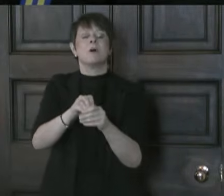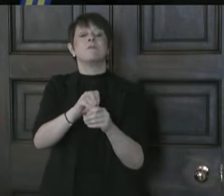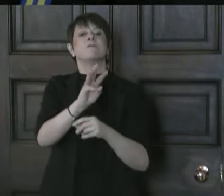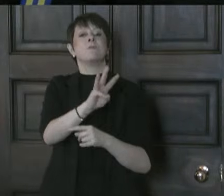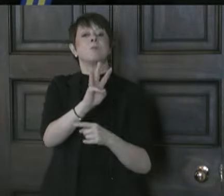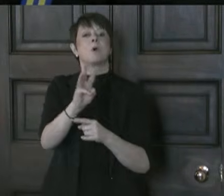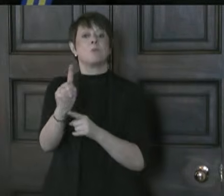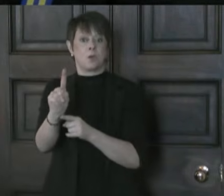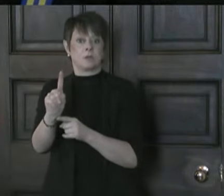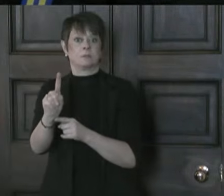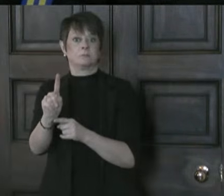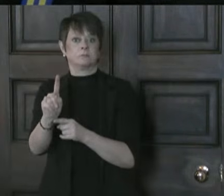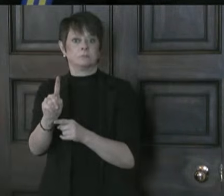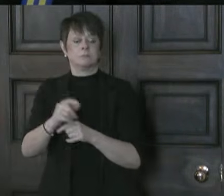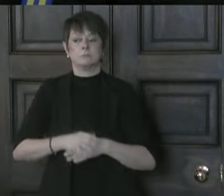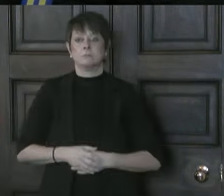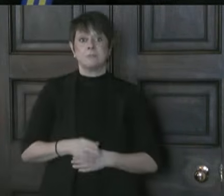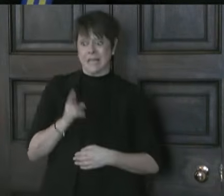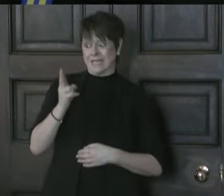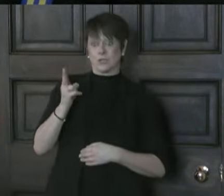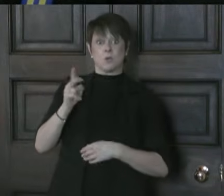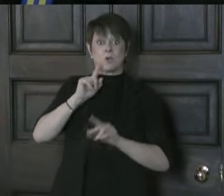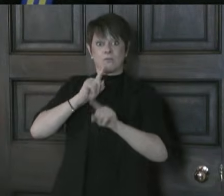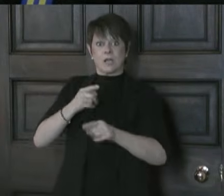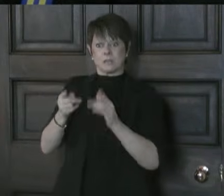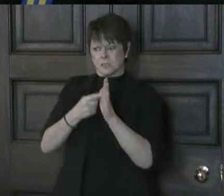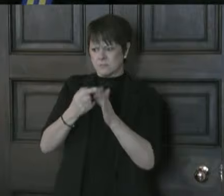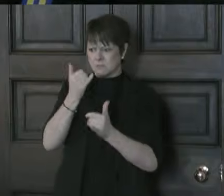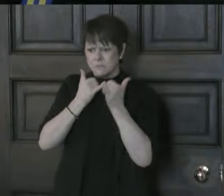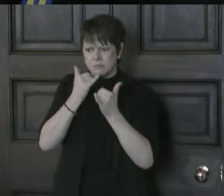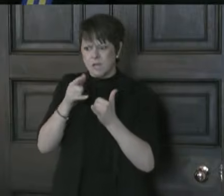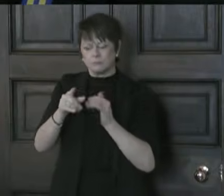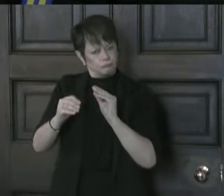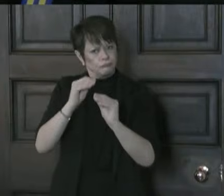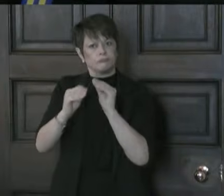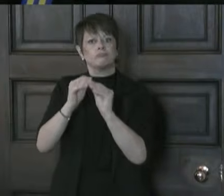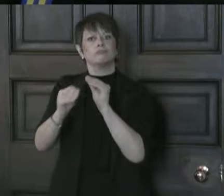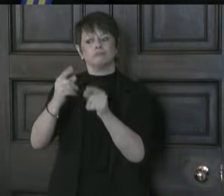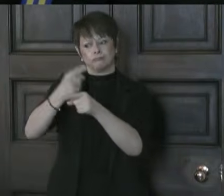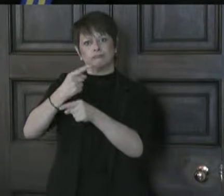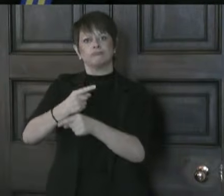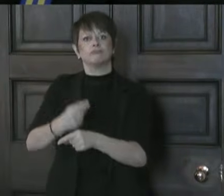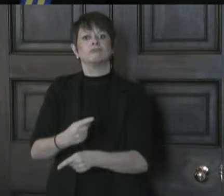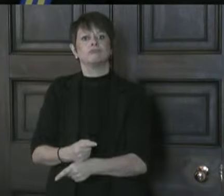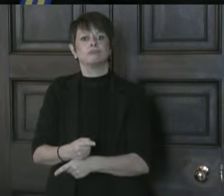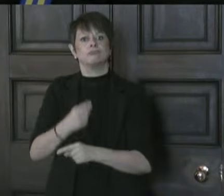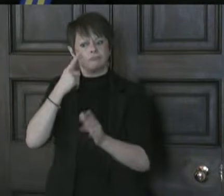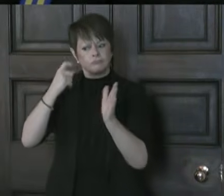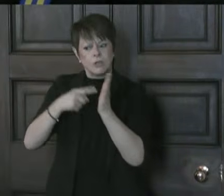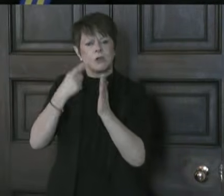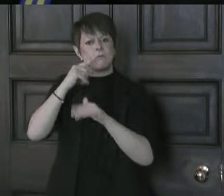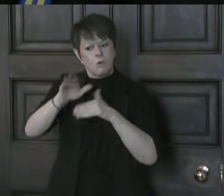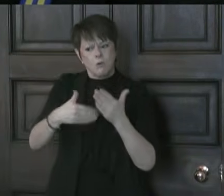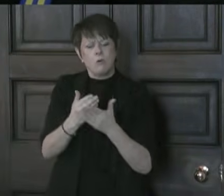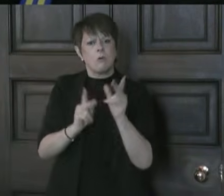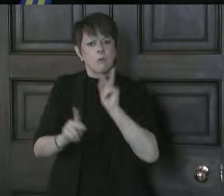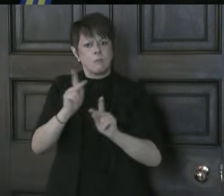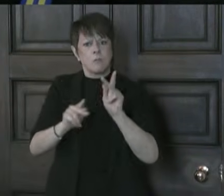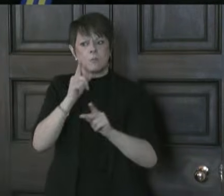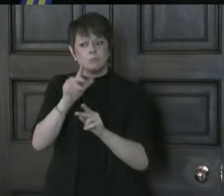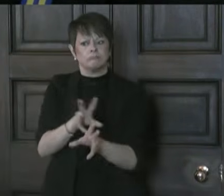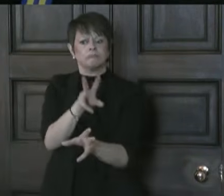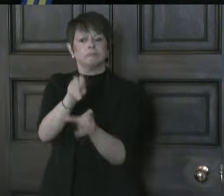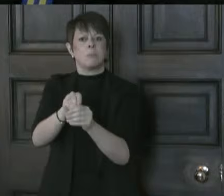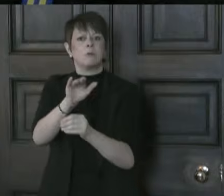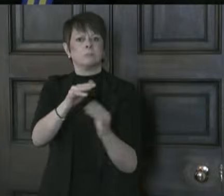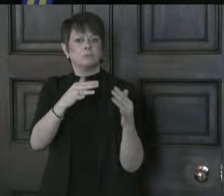alone, correcting historical records and ensuring proper recognition for all those who served. Over the